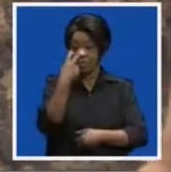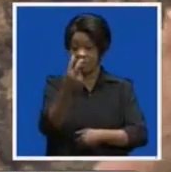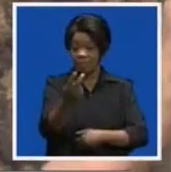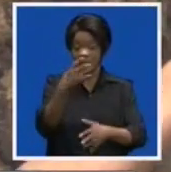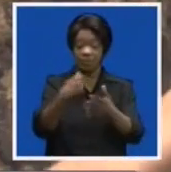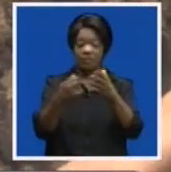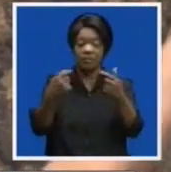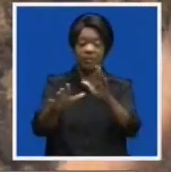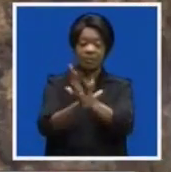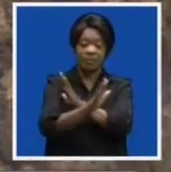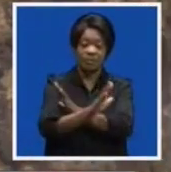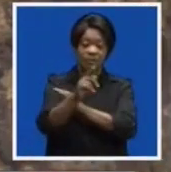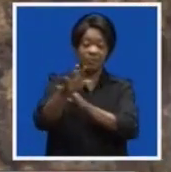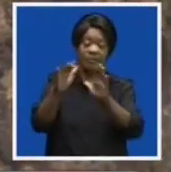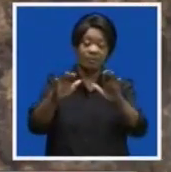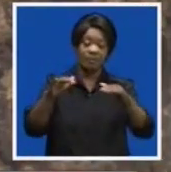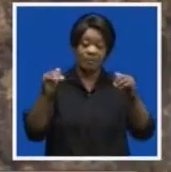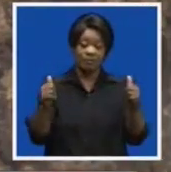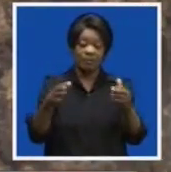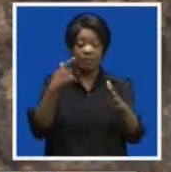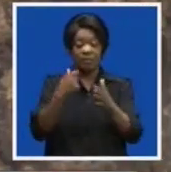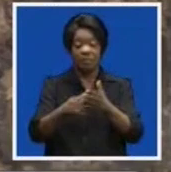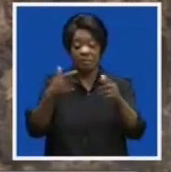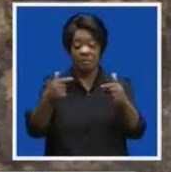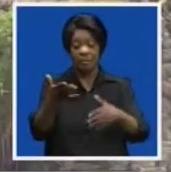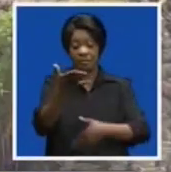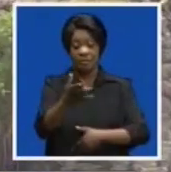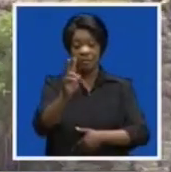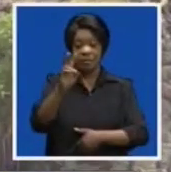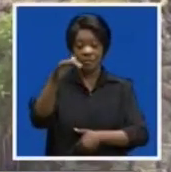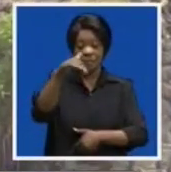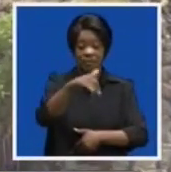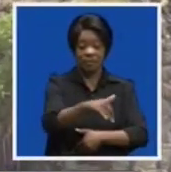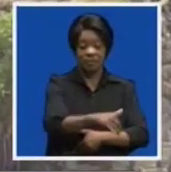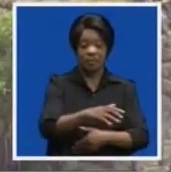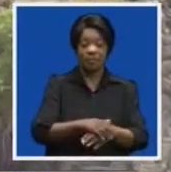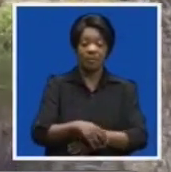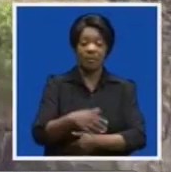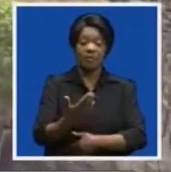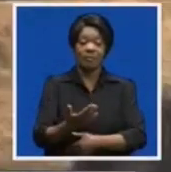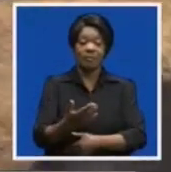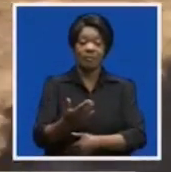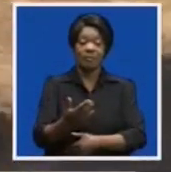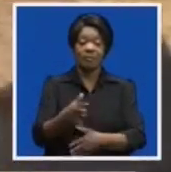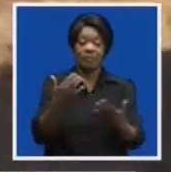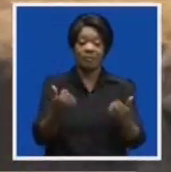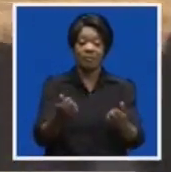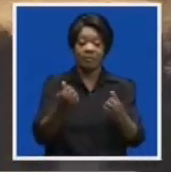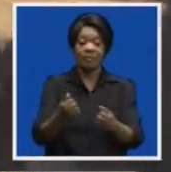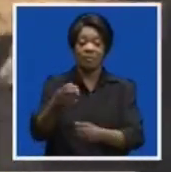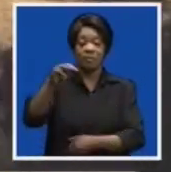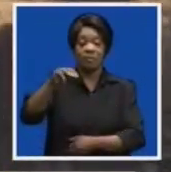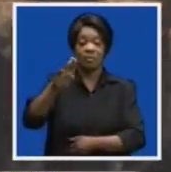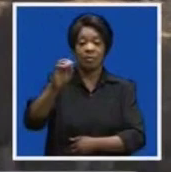those areas, because that will impact what's happening here at the falls. From Kenya with liquid love is Viengi Mwenja,